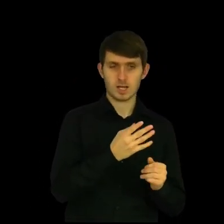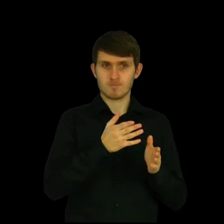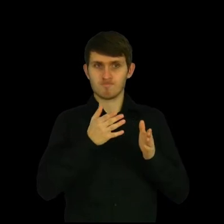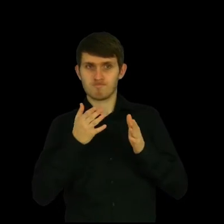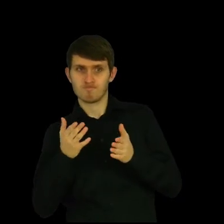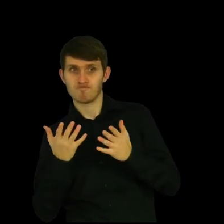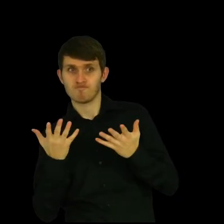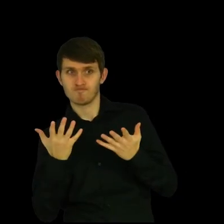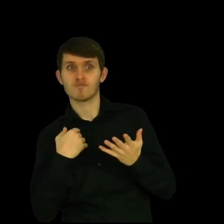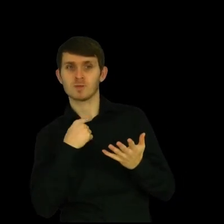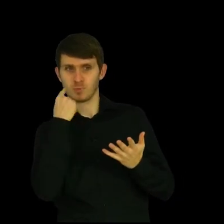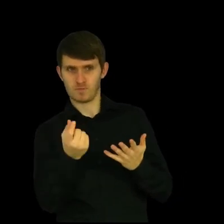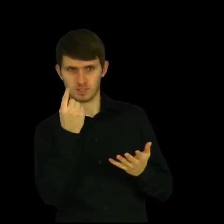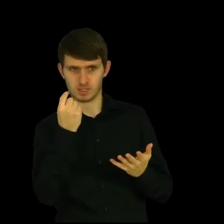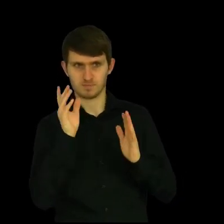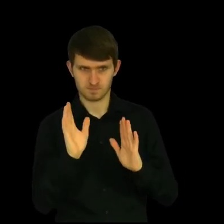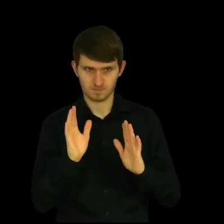Another way we could have thought about that is